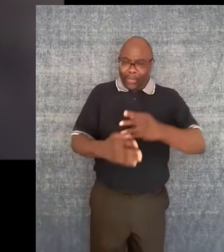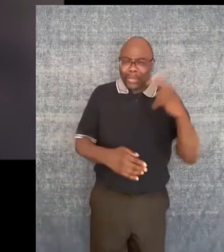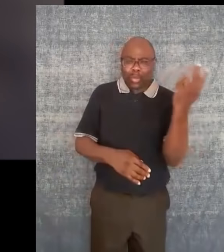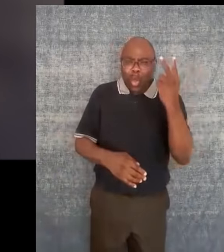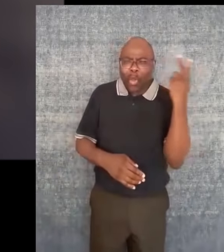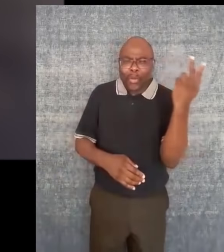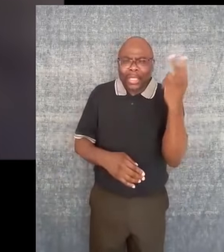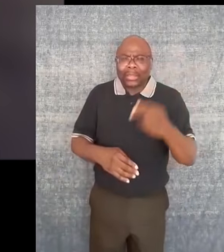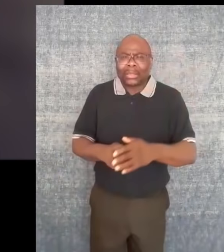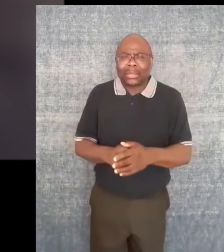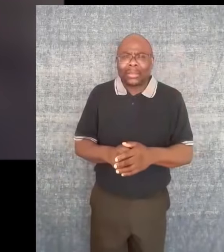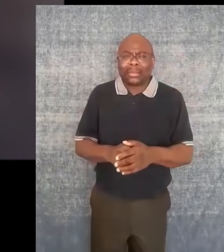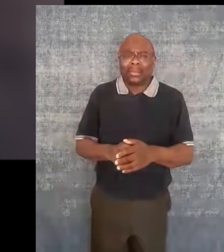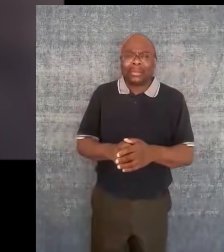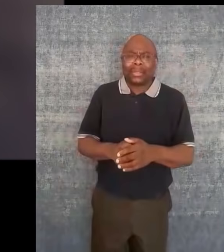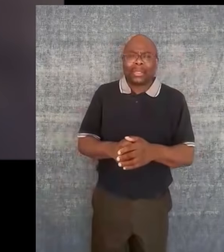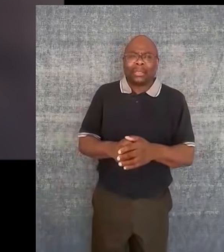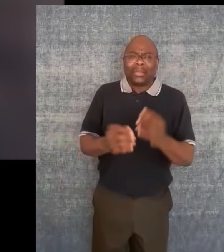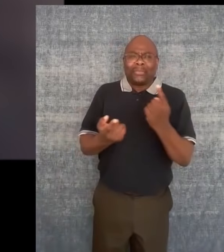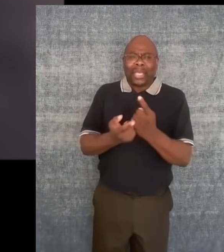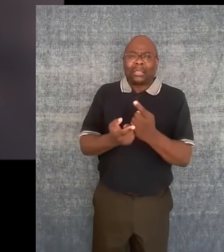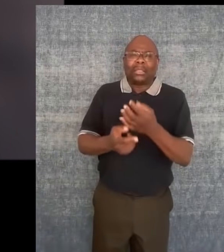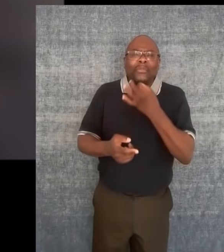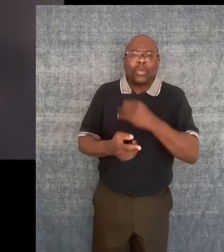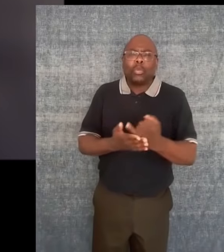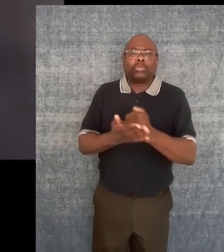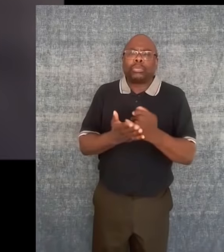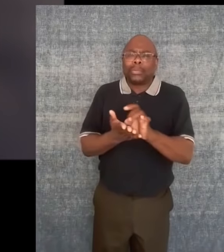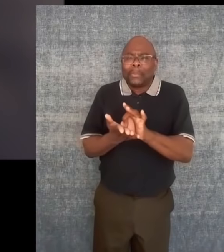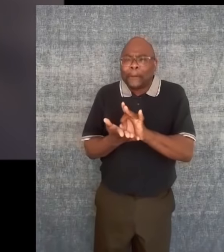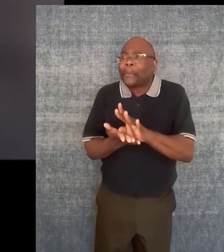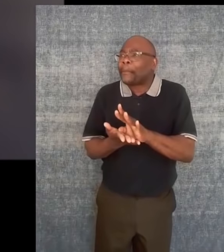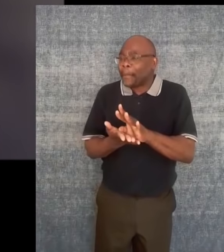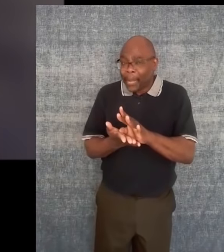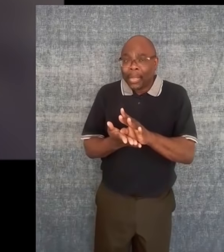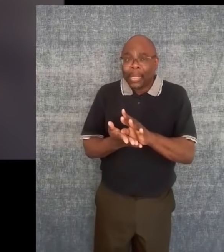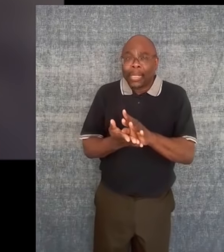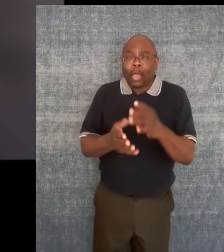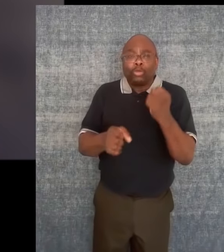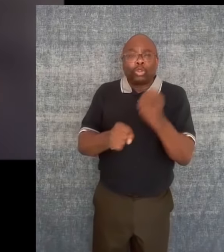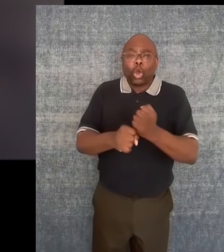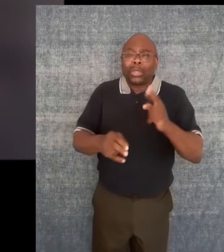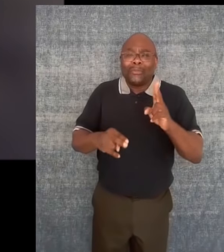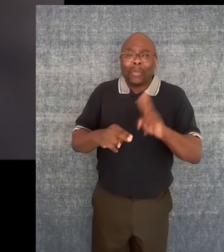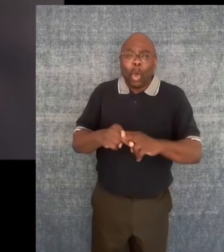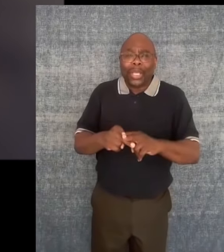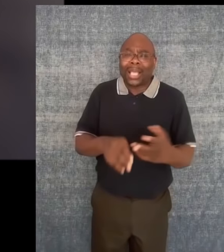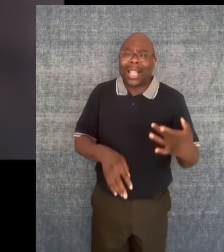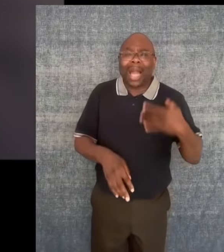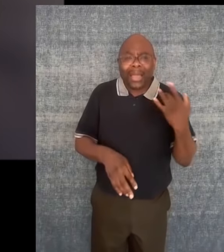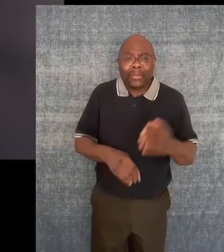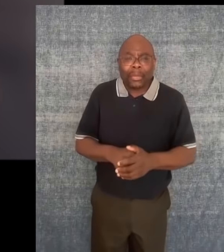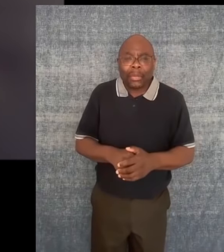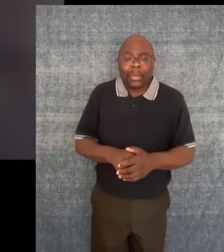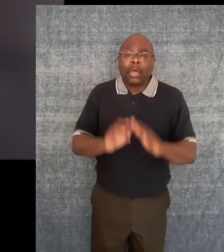victorious. Banish the inhumane few. For George Floyd's life,